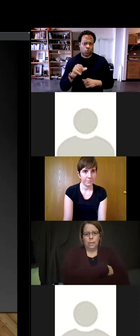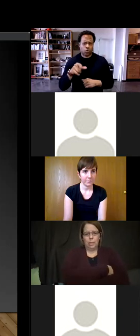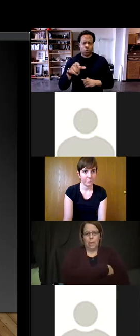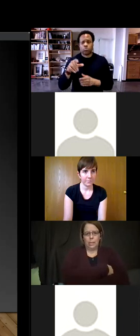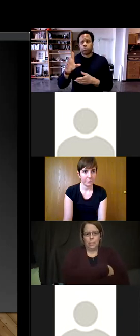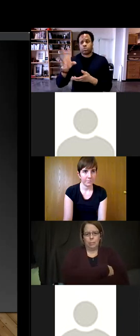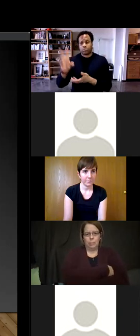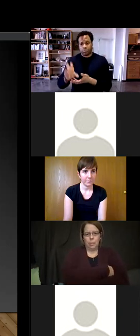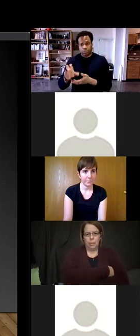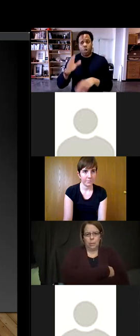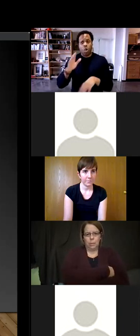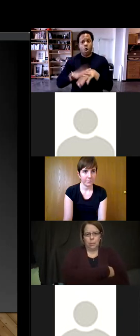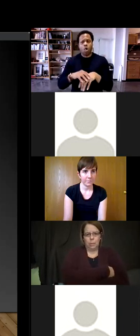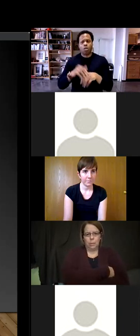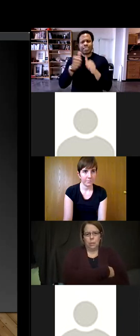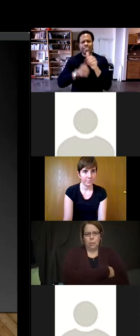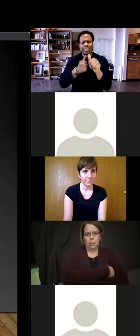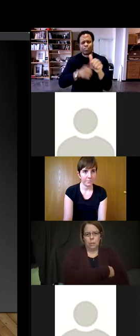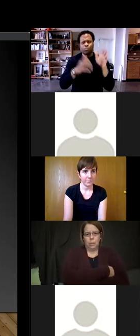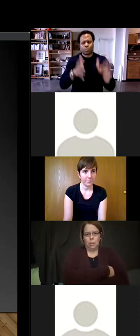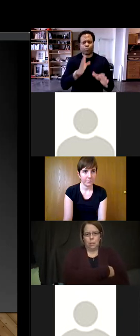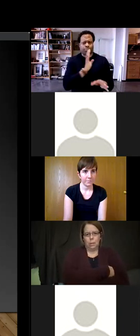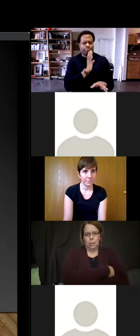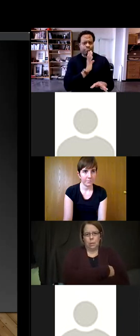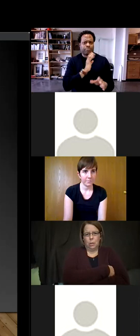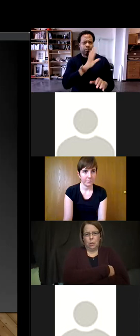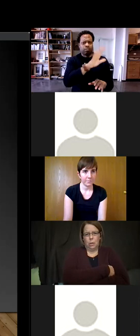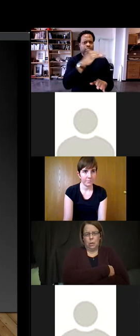Ava is the same concept.